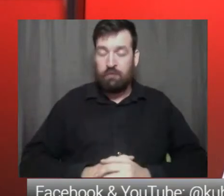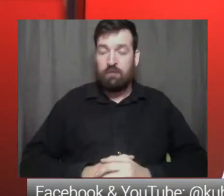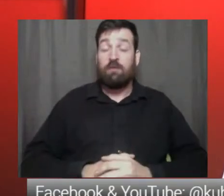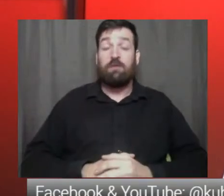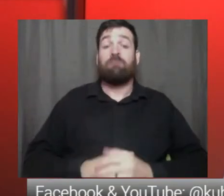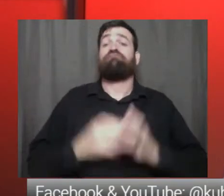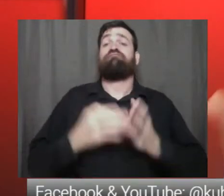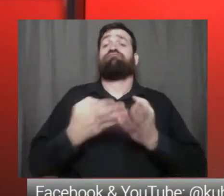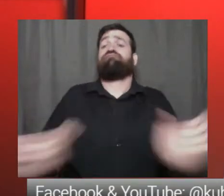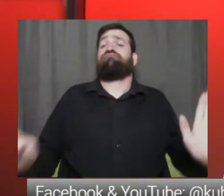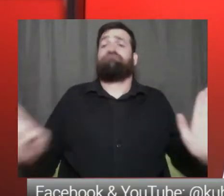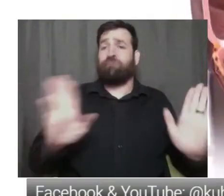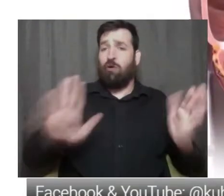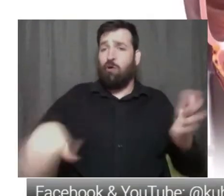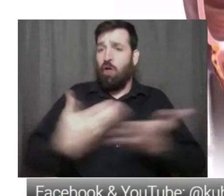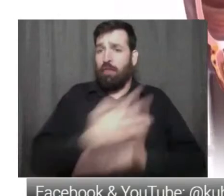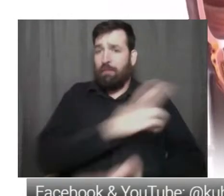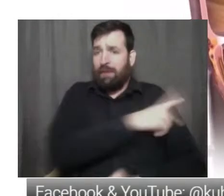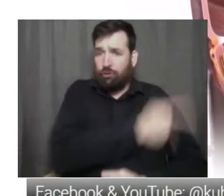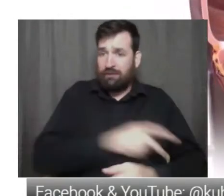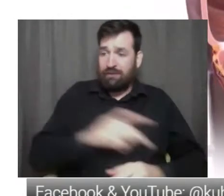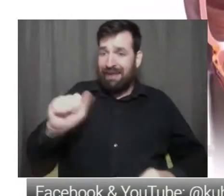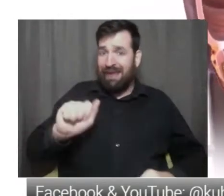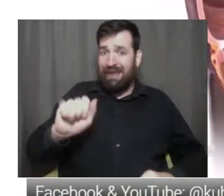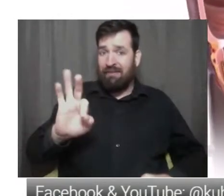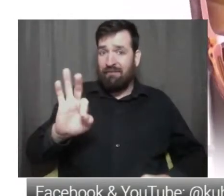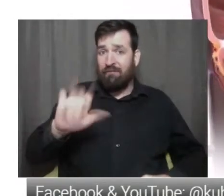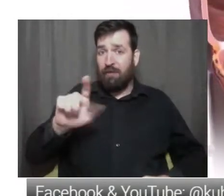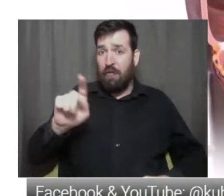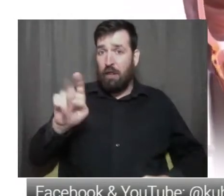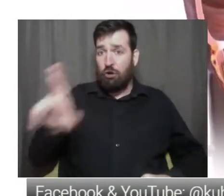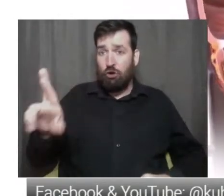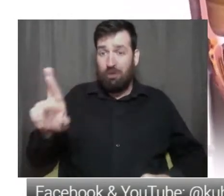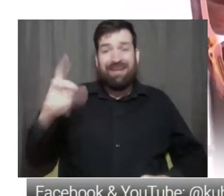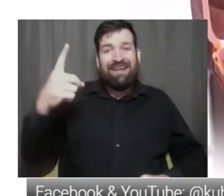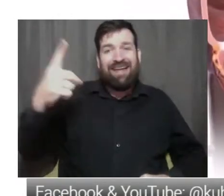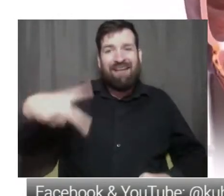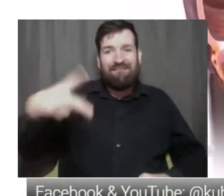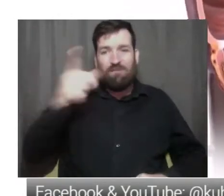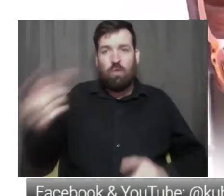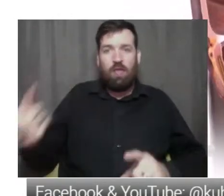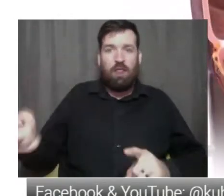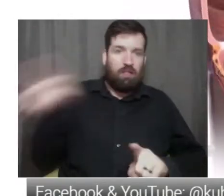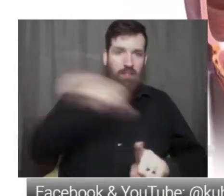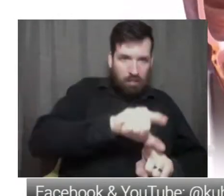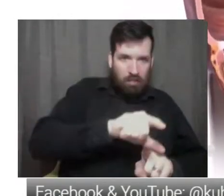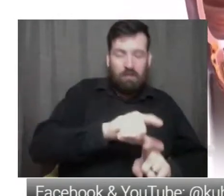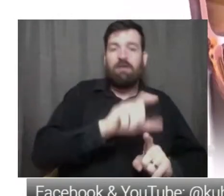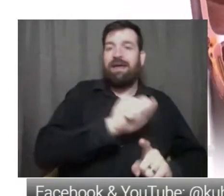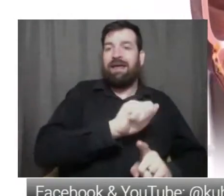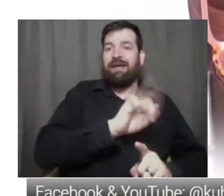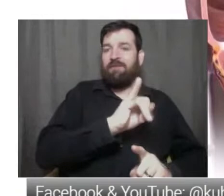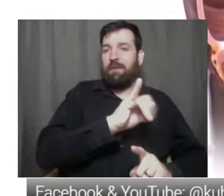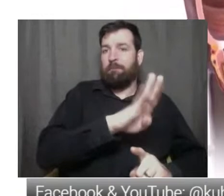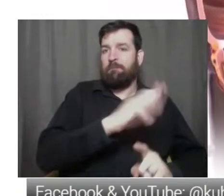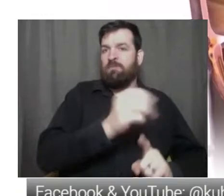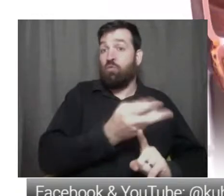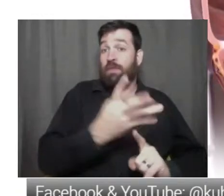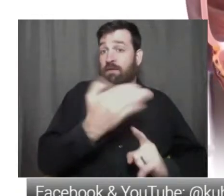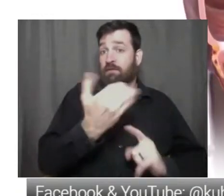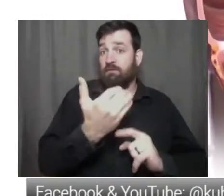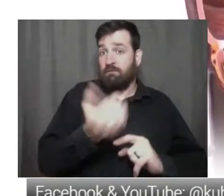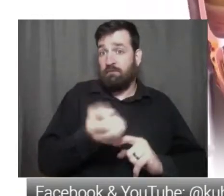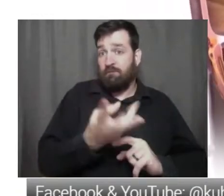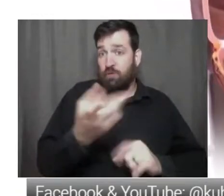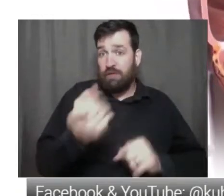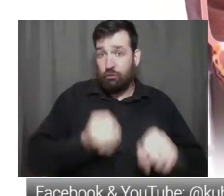atrial flutter, 50% of them will go on to have atrial fibrillation within the next few years afterwards. Is it normal for a guy like Jeff that presents?